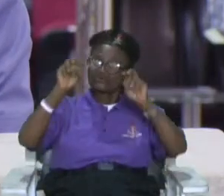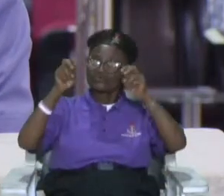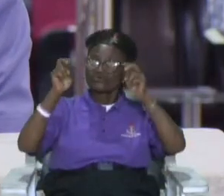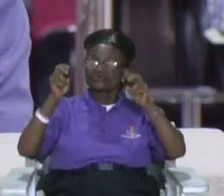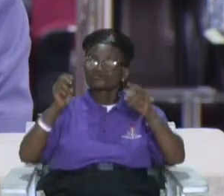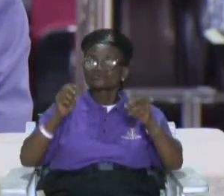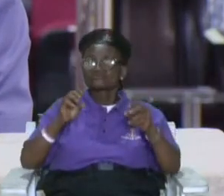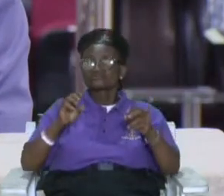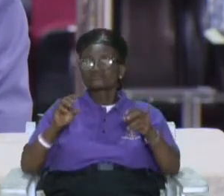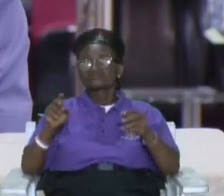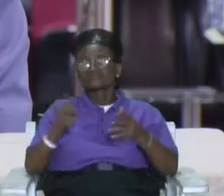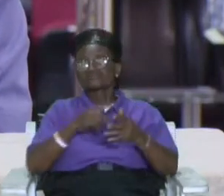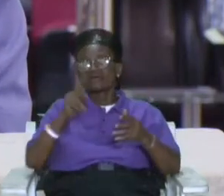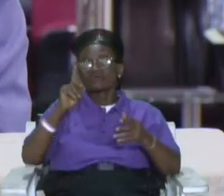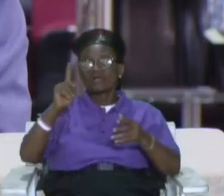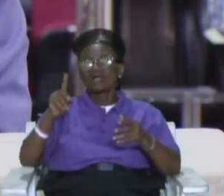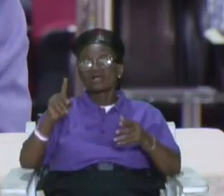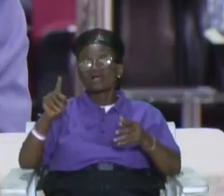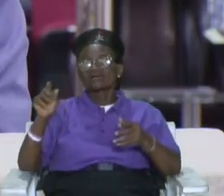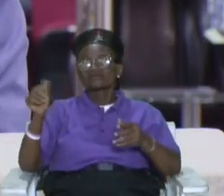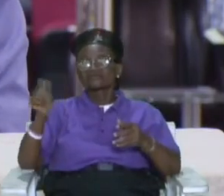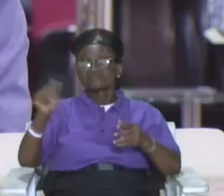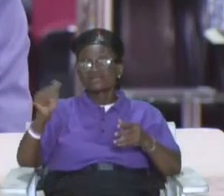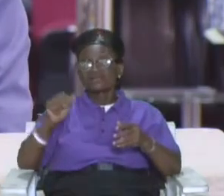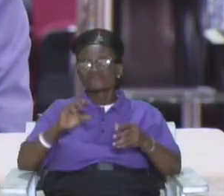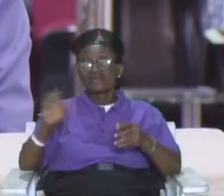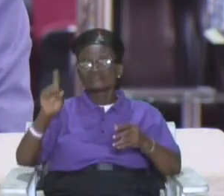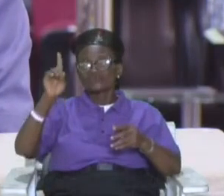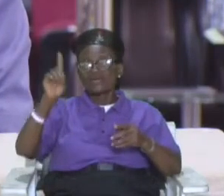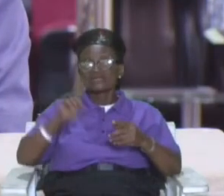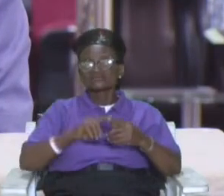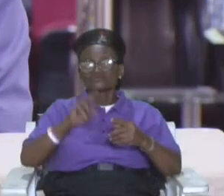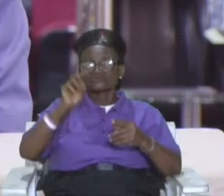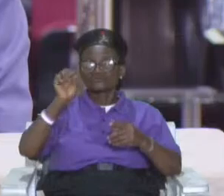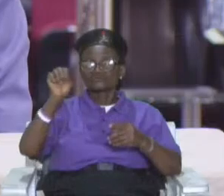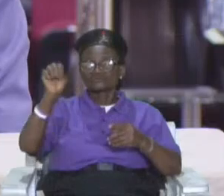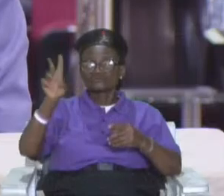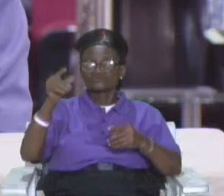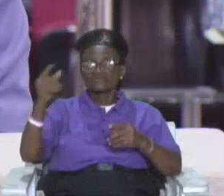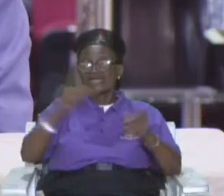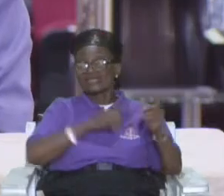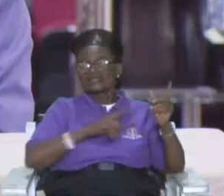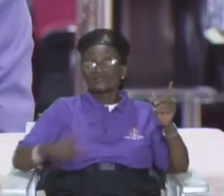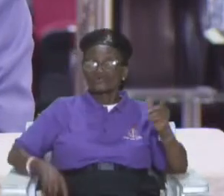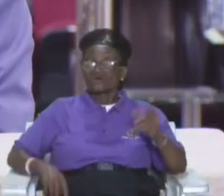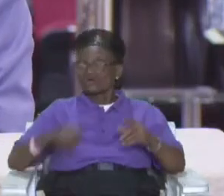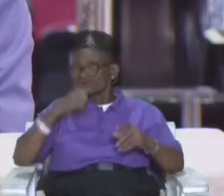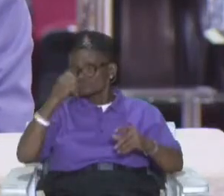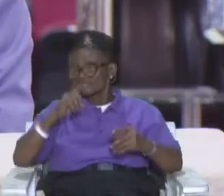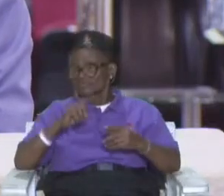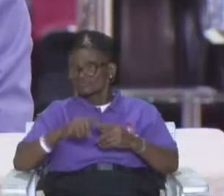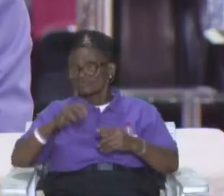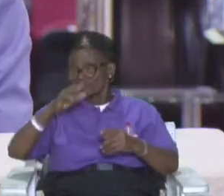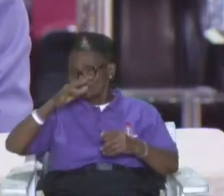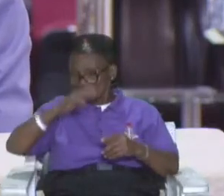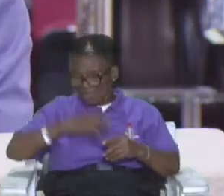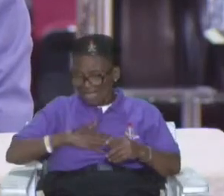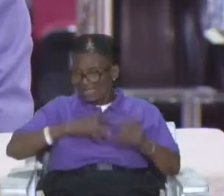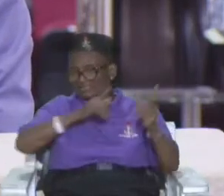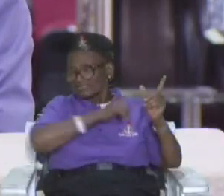from verse 1 to 2. The Lord says to my Lord, "Sit thou at my right